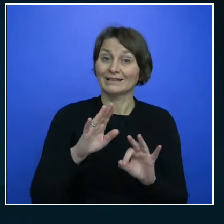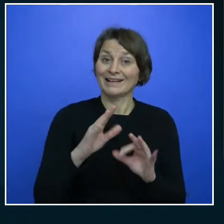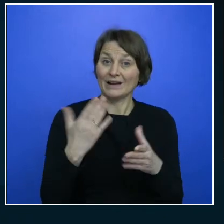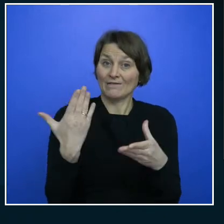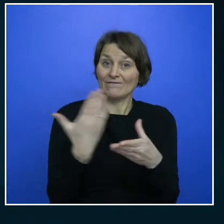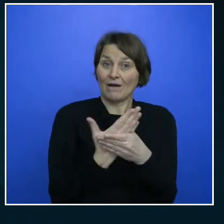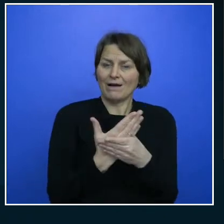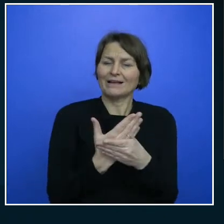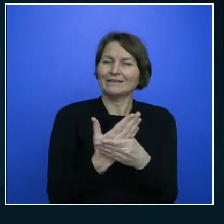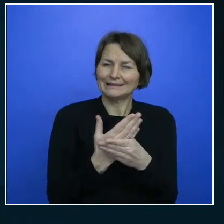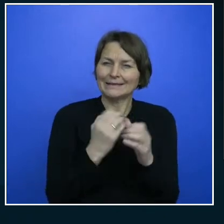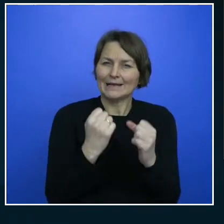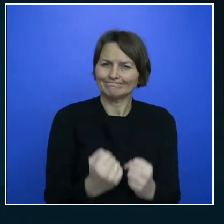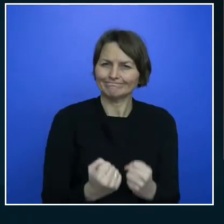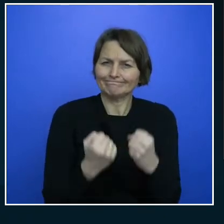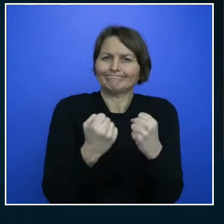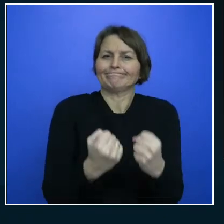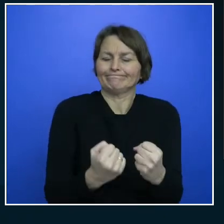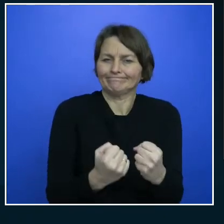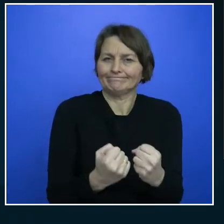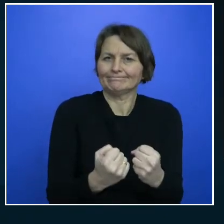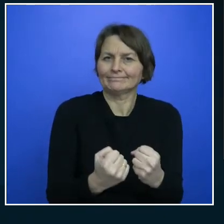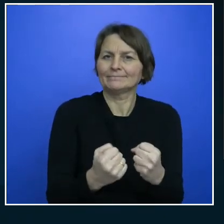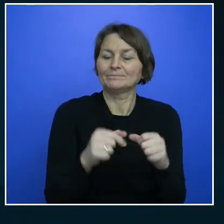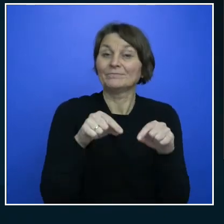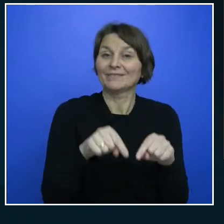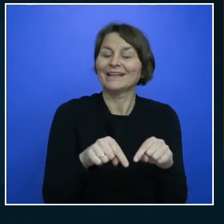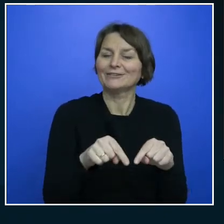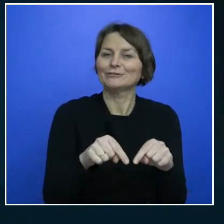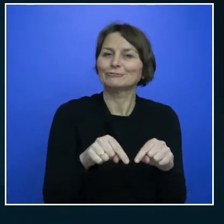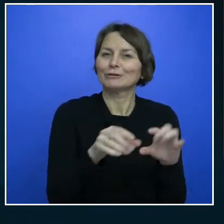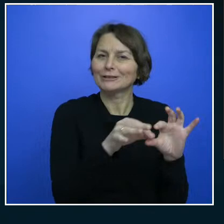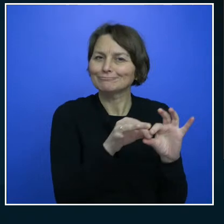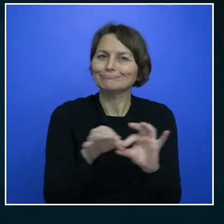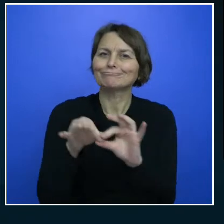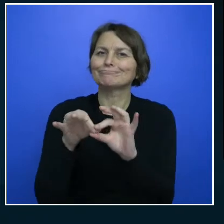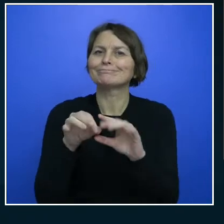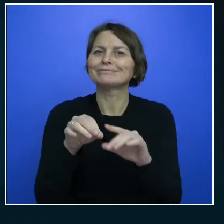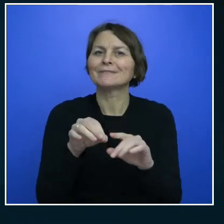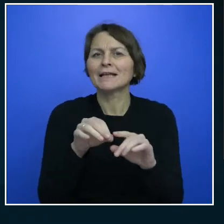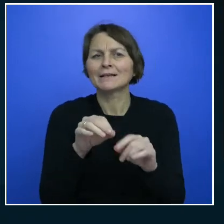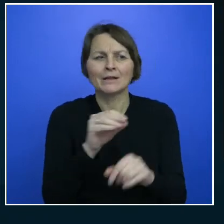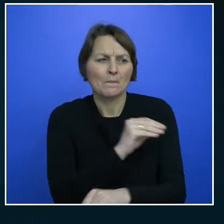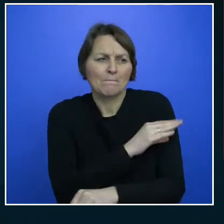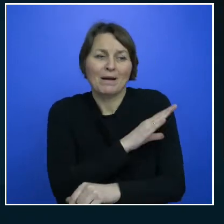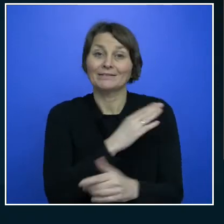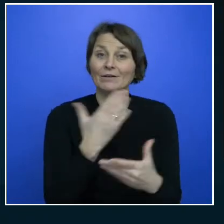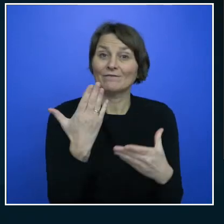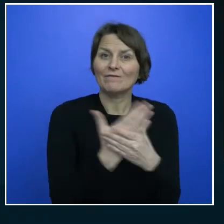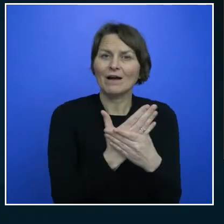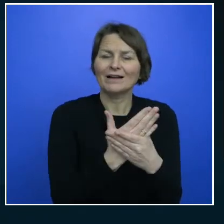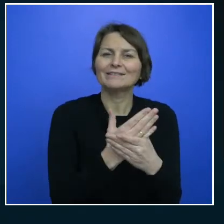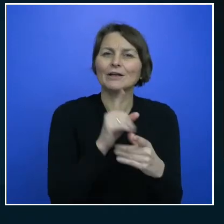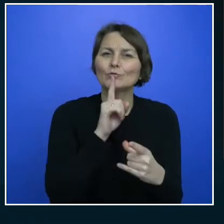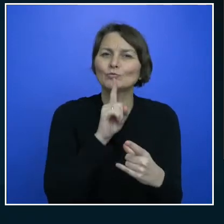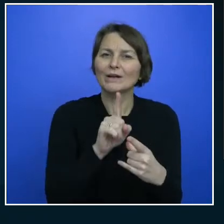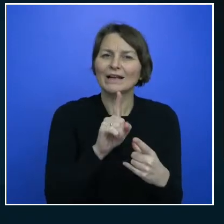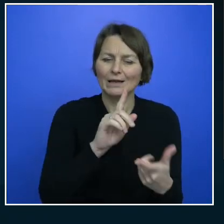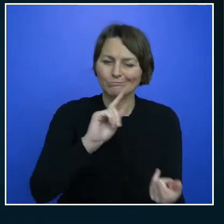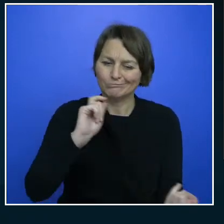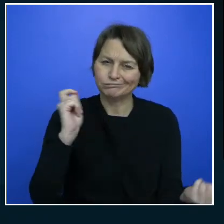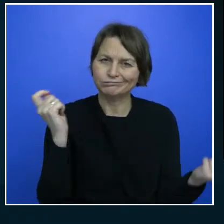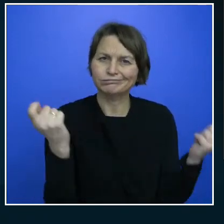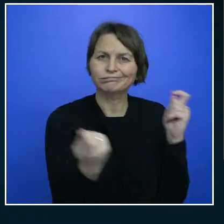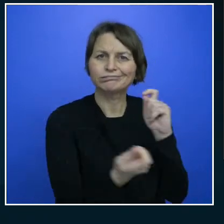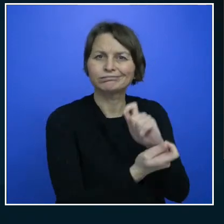the extension .bicep, which I thought was kind of funny. We have Bicep files that we start with, and then we transpile it into an ARM template.